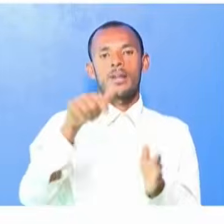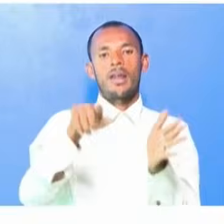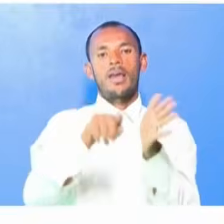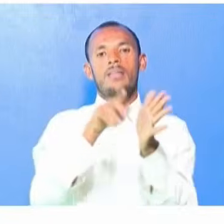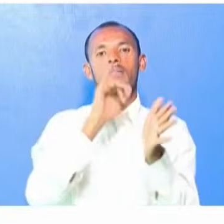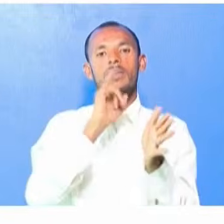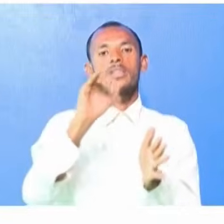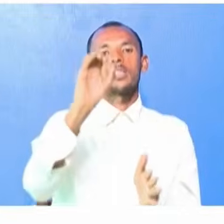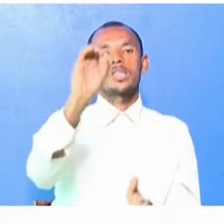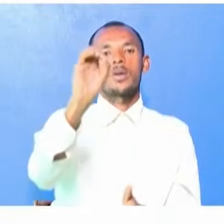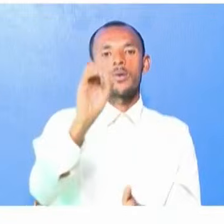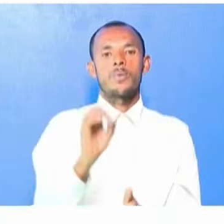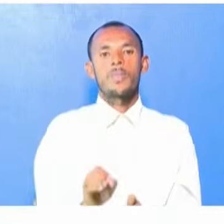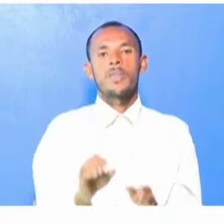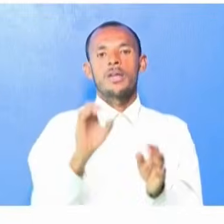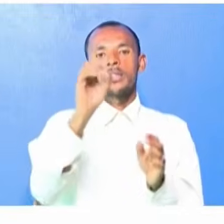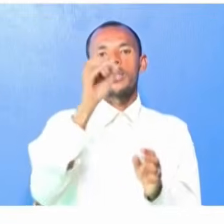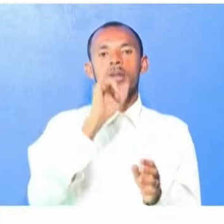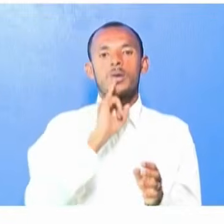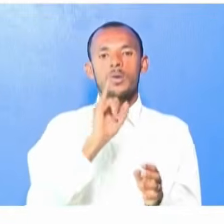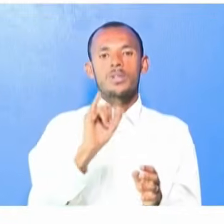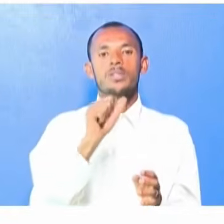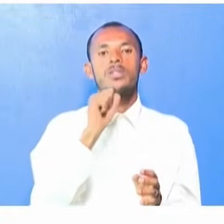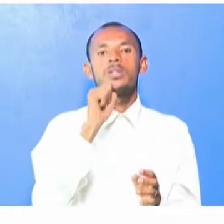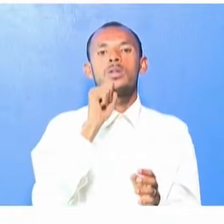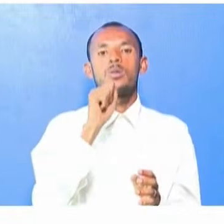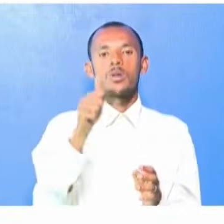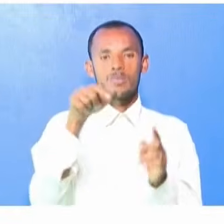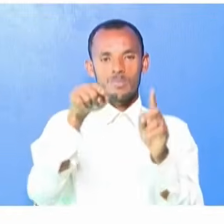is neither positive